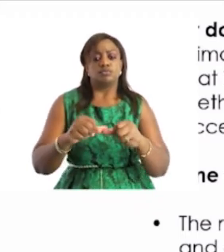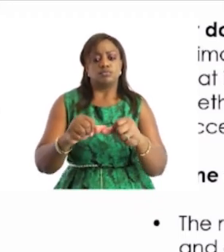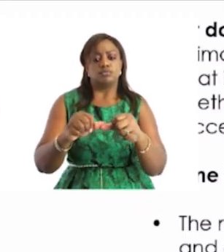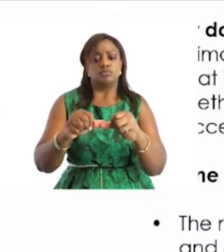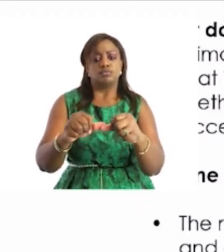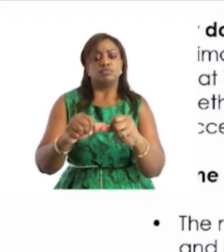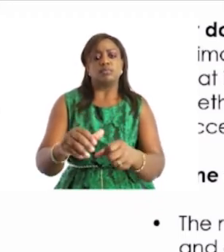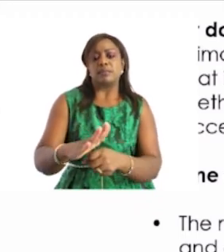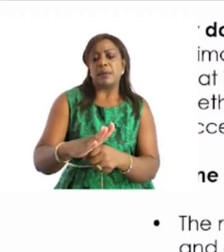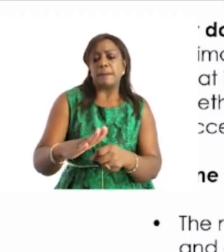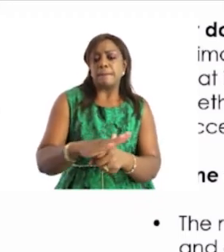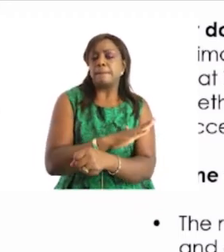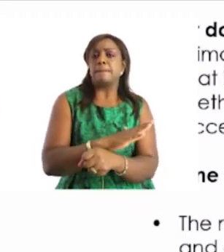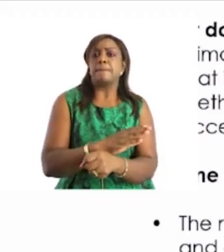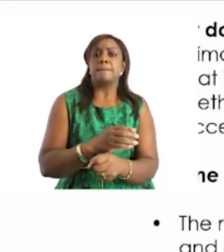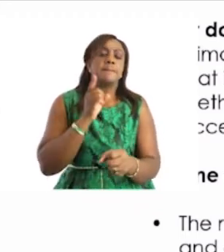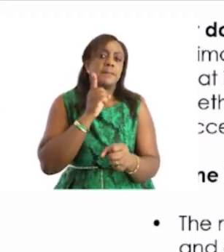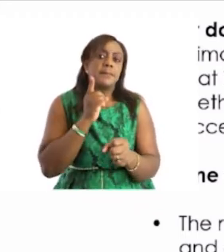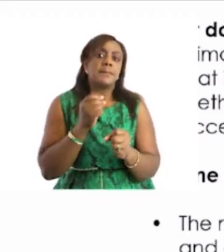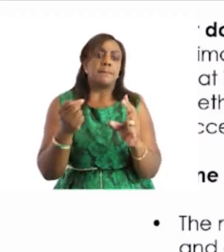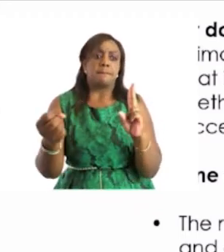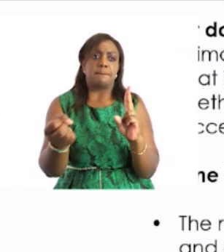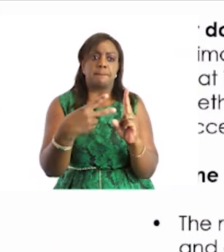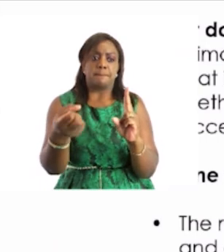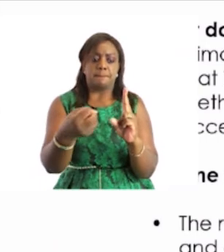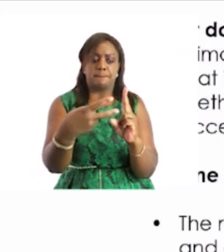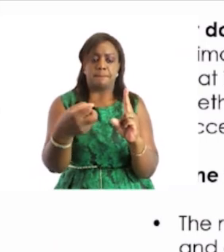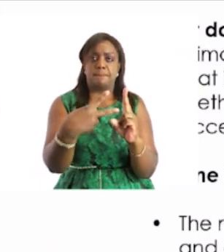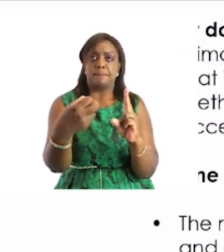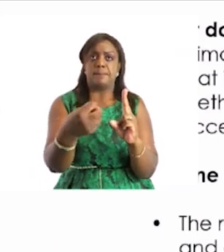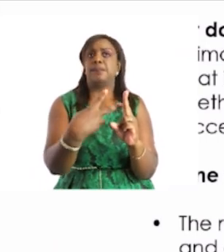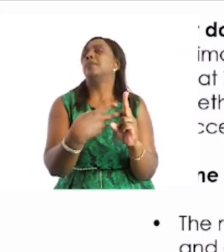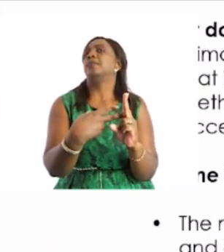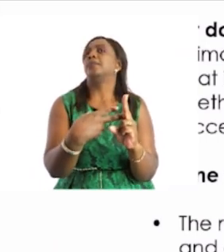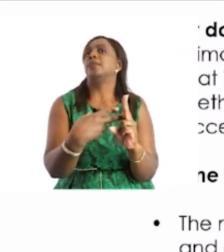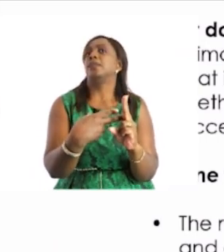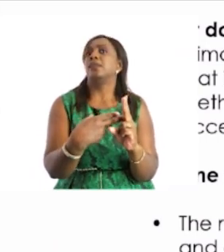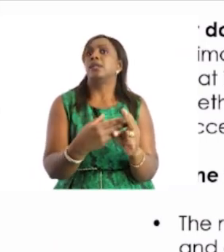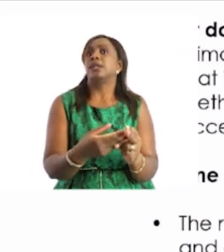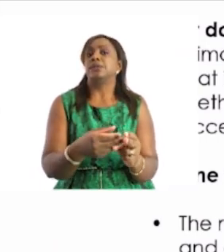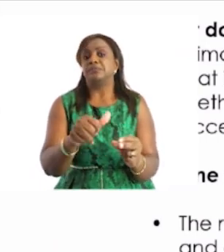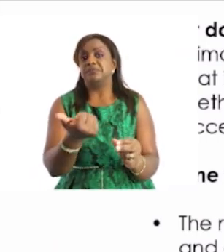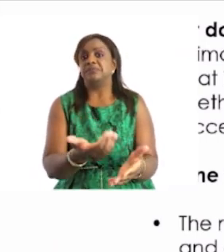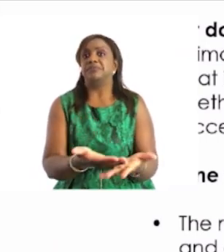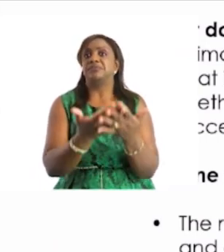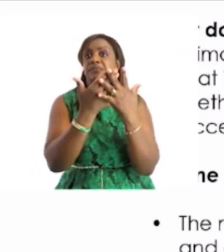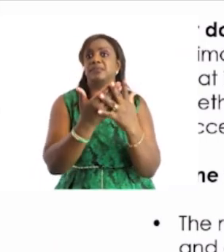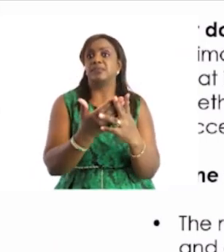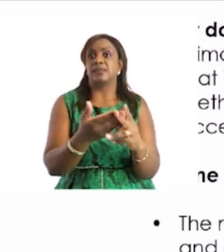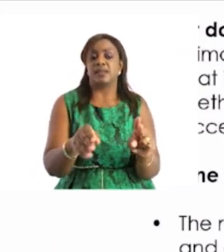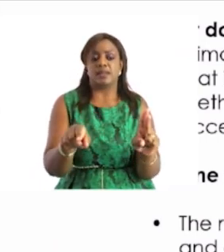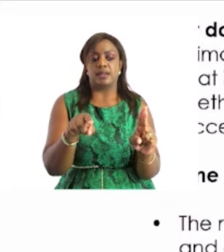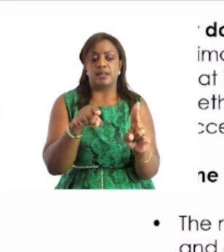care to the patients. The second point is, it also helps in making the patient